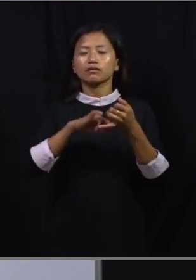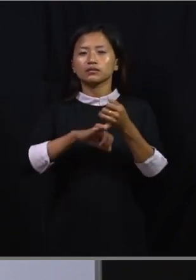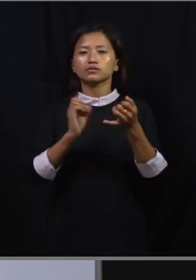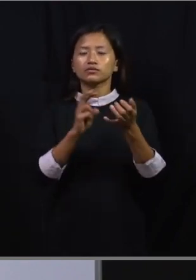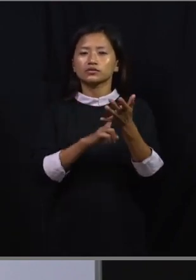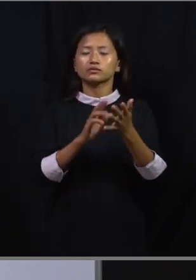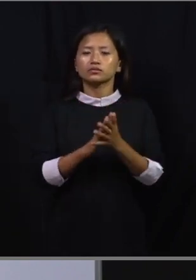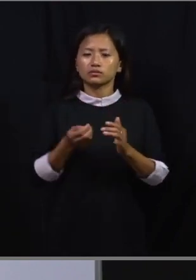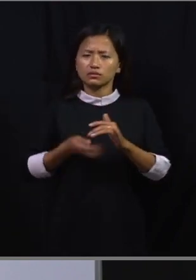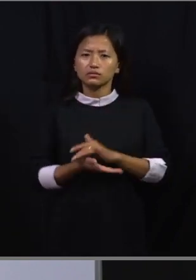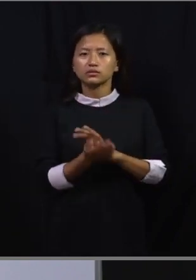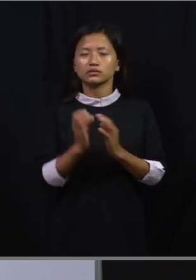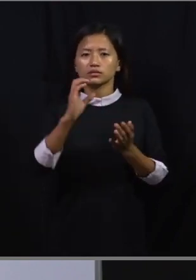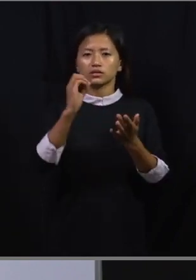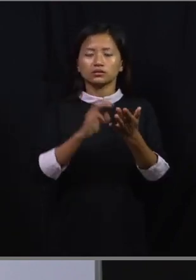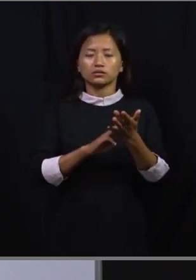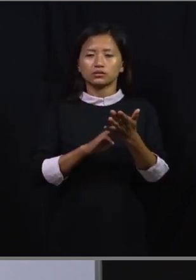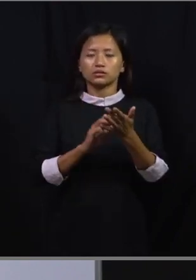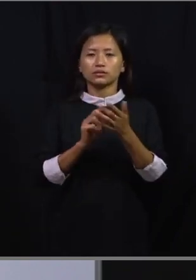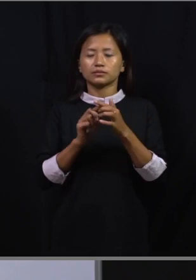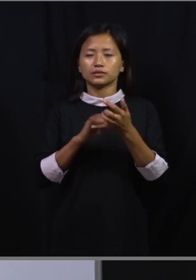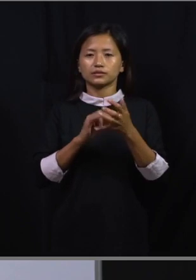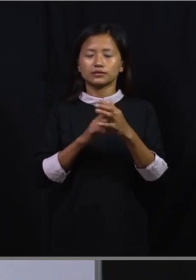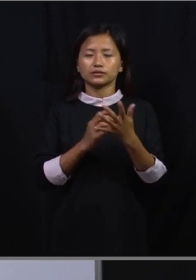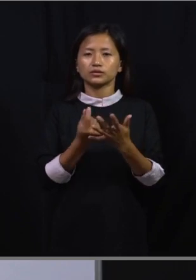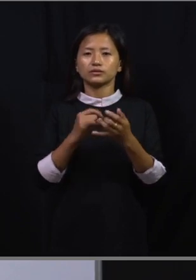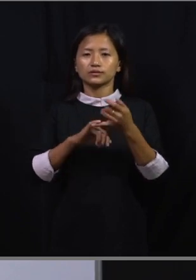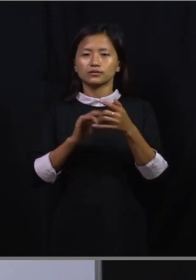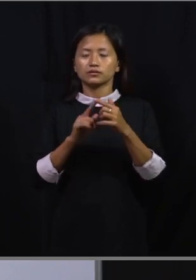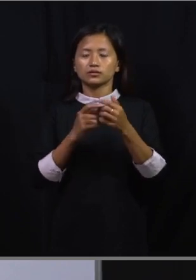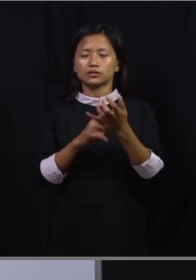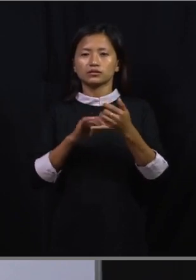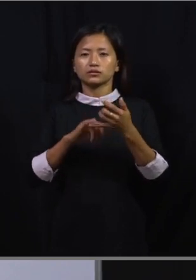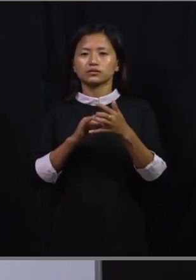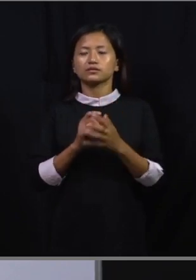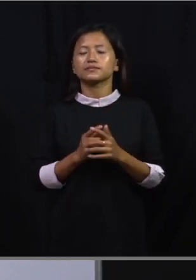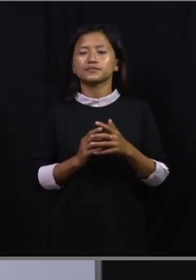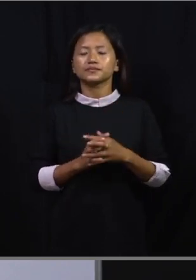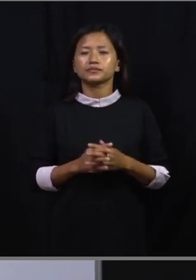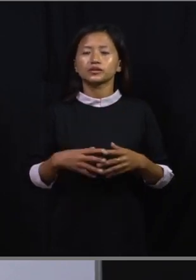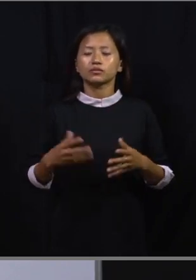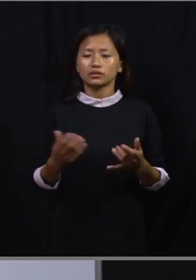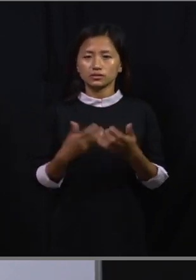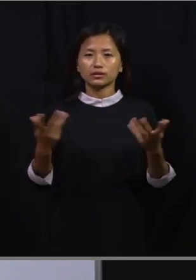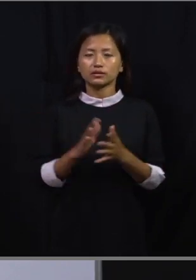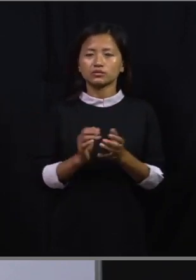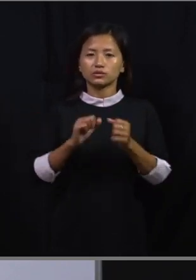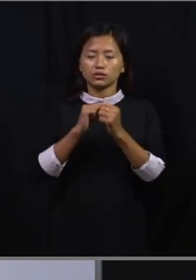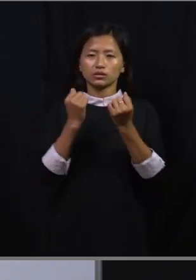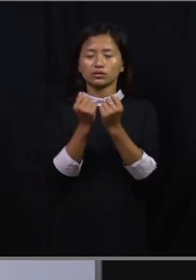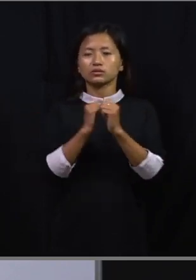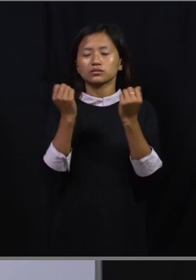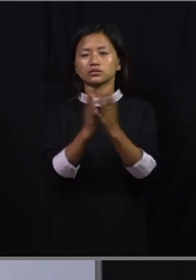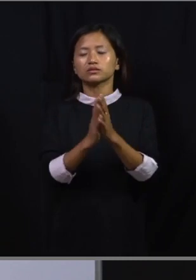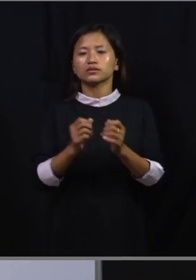communist, so the business as well as the industries and the agriculture, it was controlled by the state, somewhat like a socialist pattern of